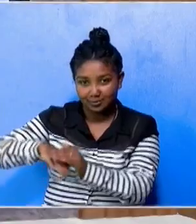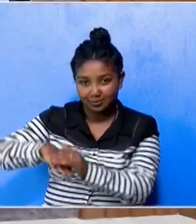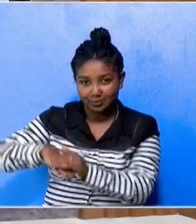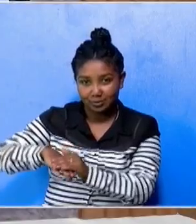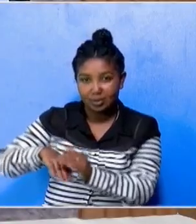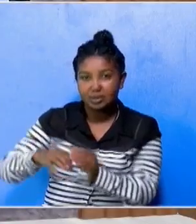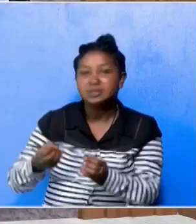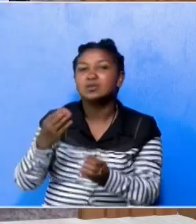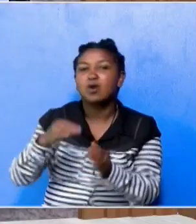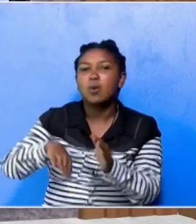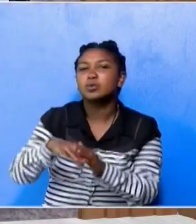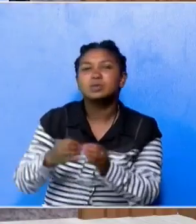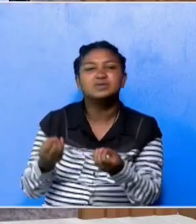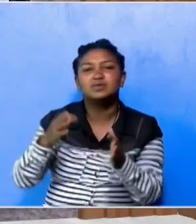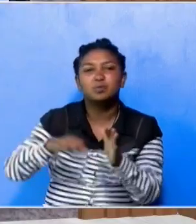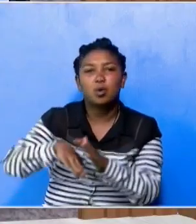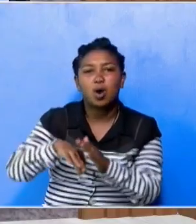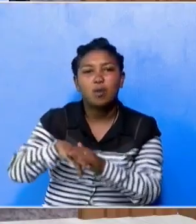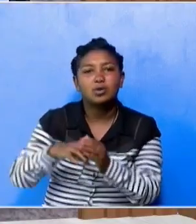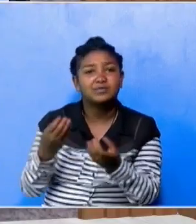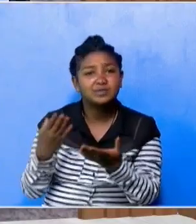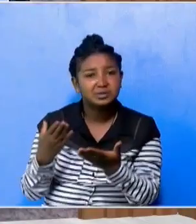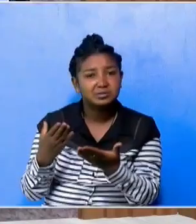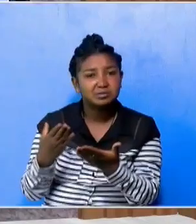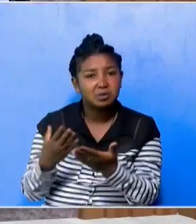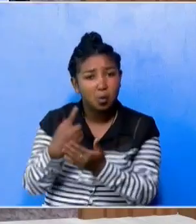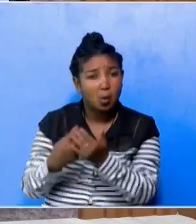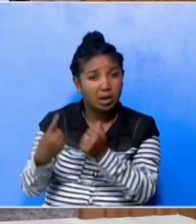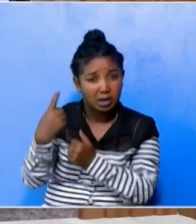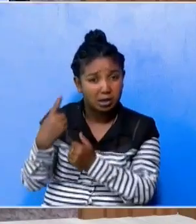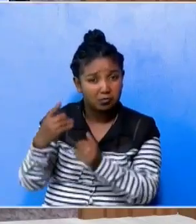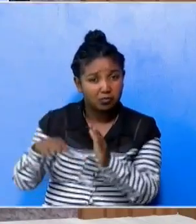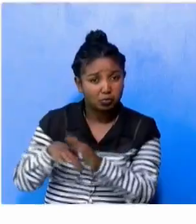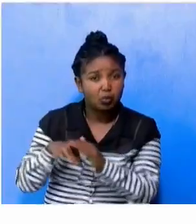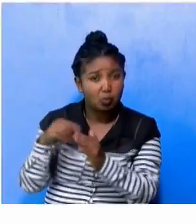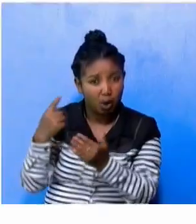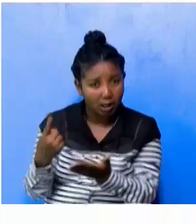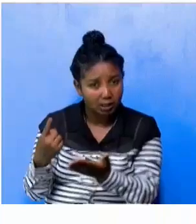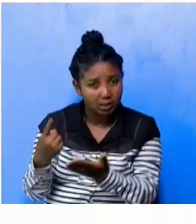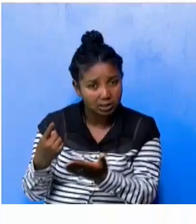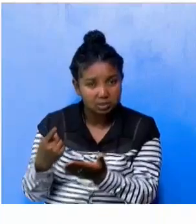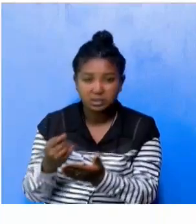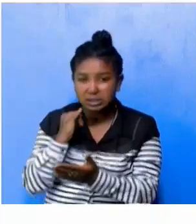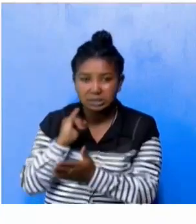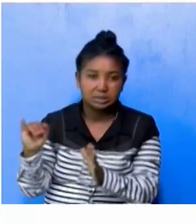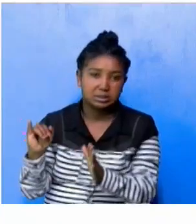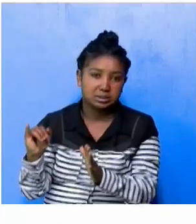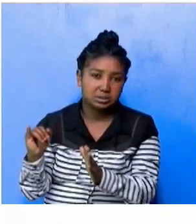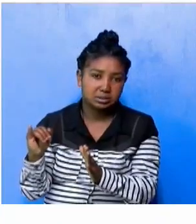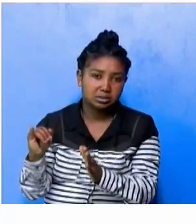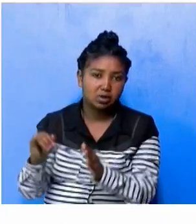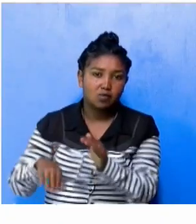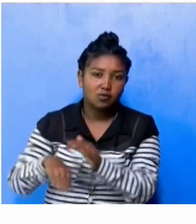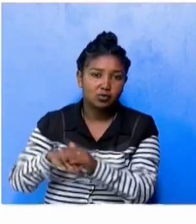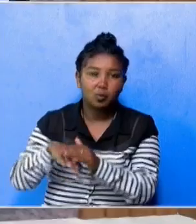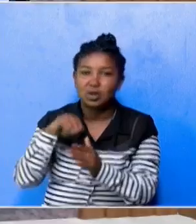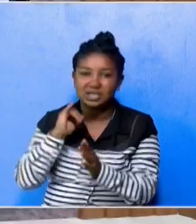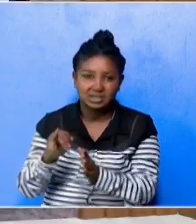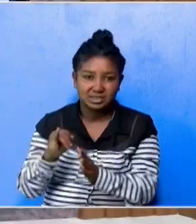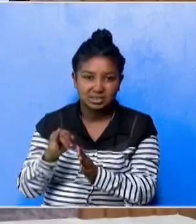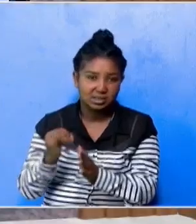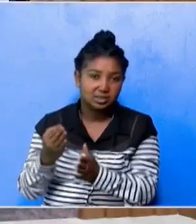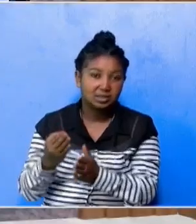How many football is mentioned here? Only one. So we have to say football